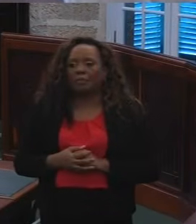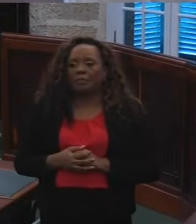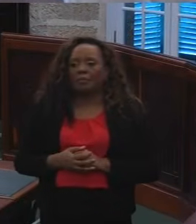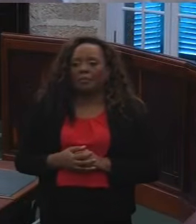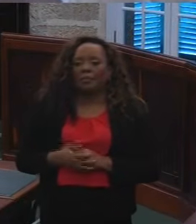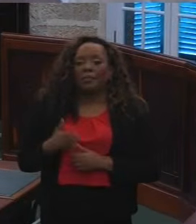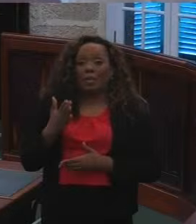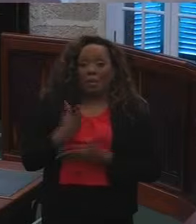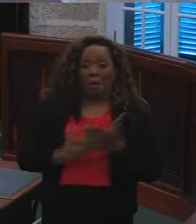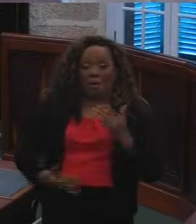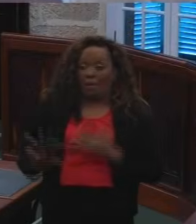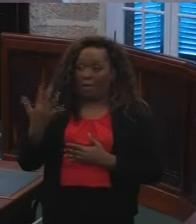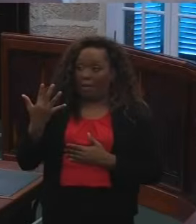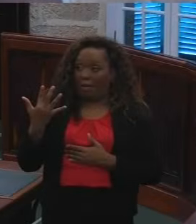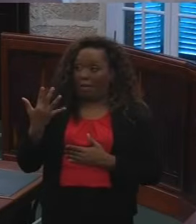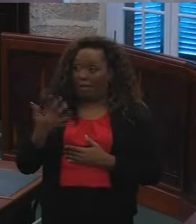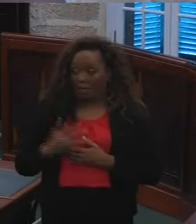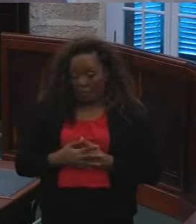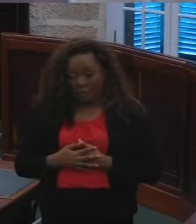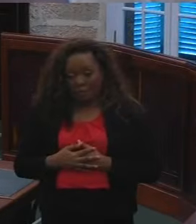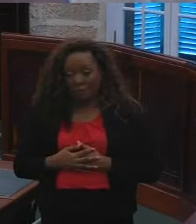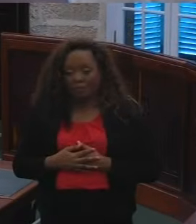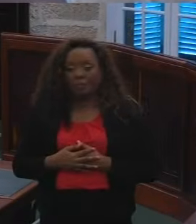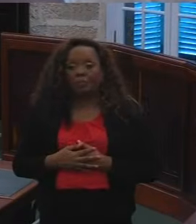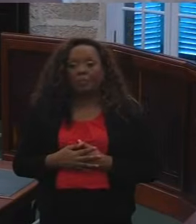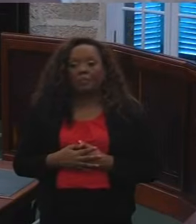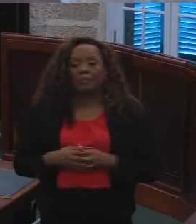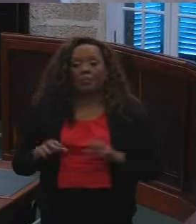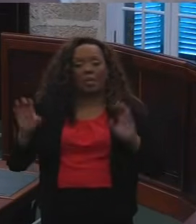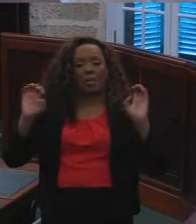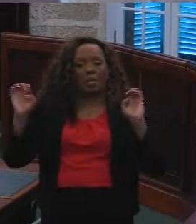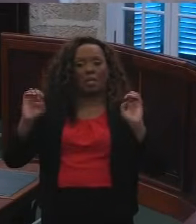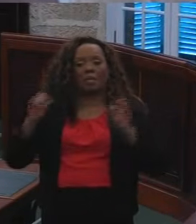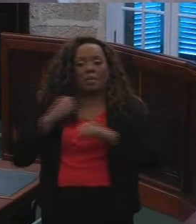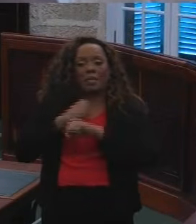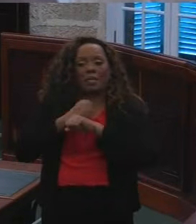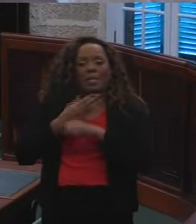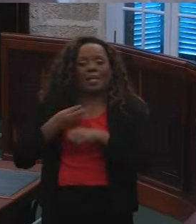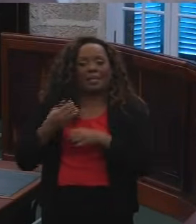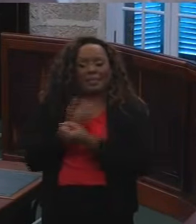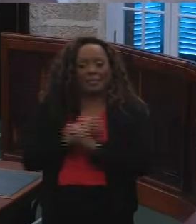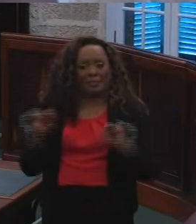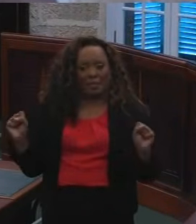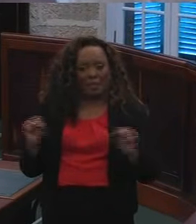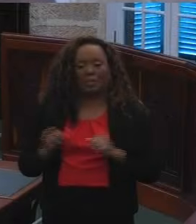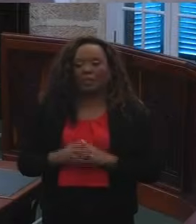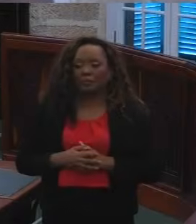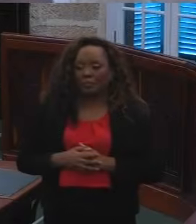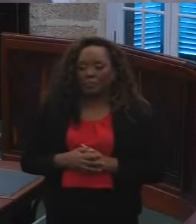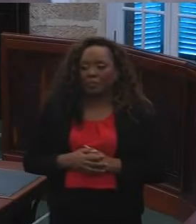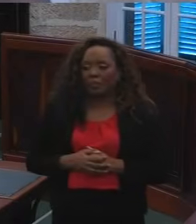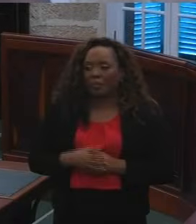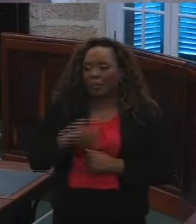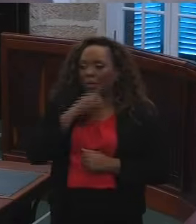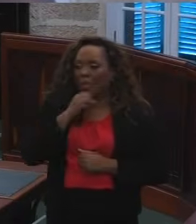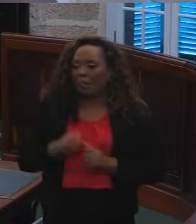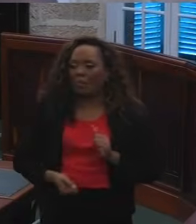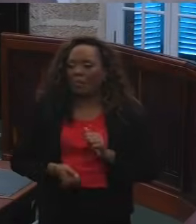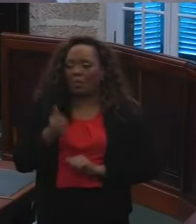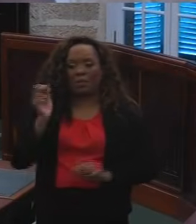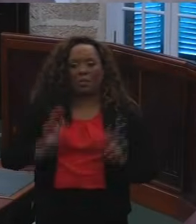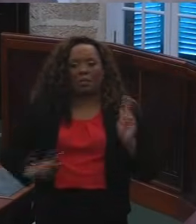and safeguards. This section deals with older persons who face immediate